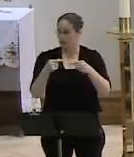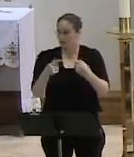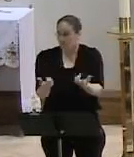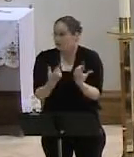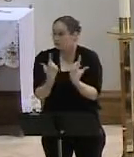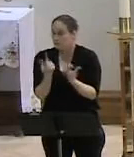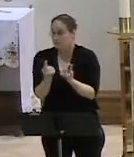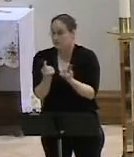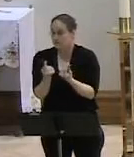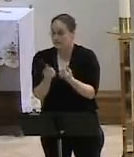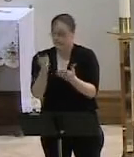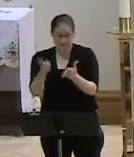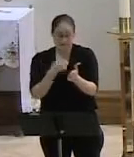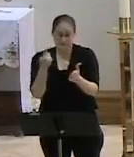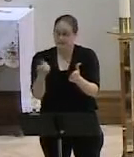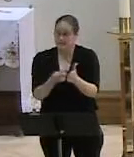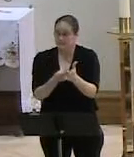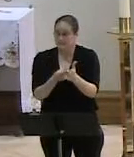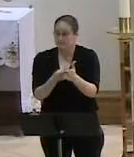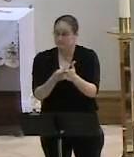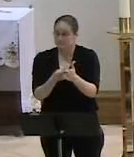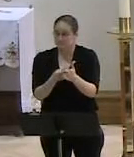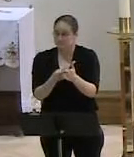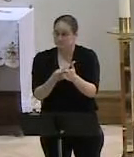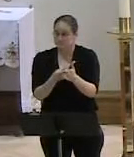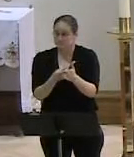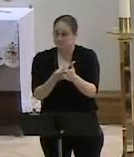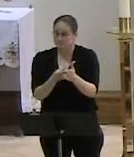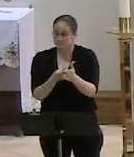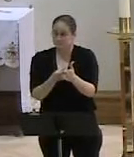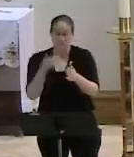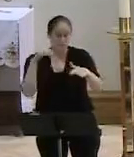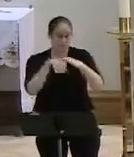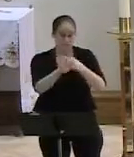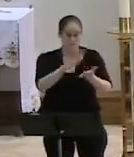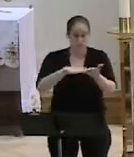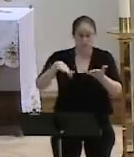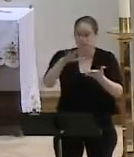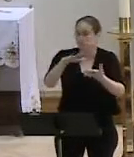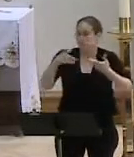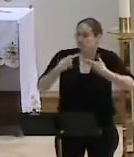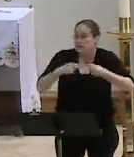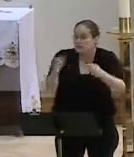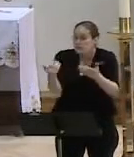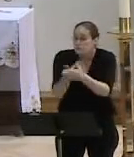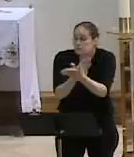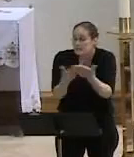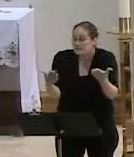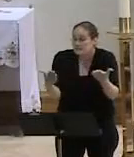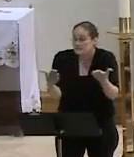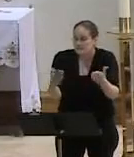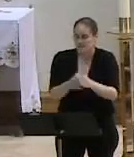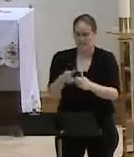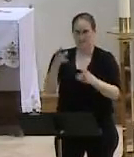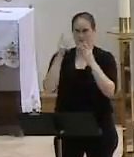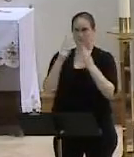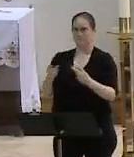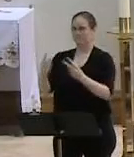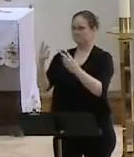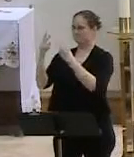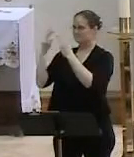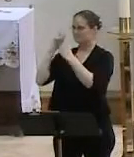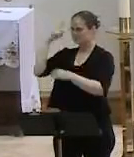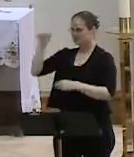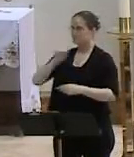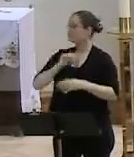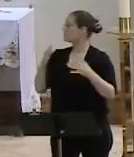that? Sometimes it can be when you go to college to try new things. I remember I